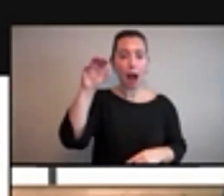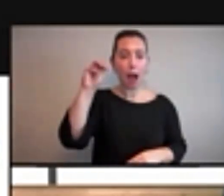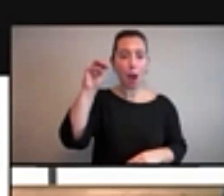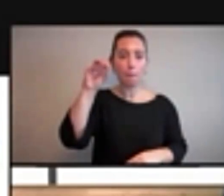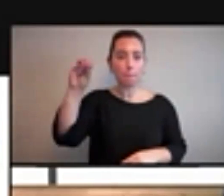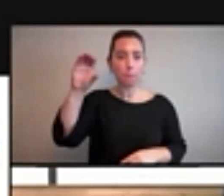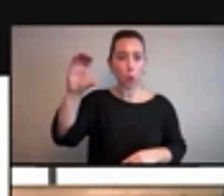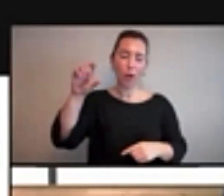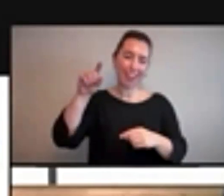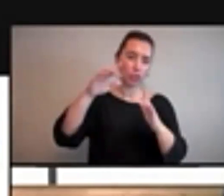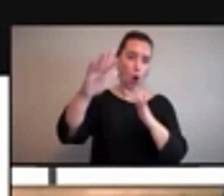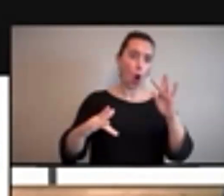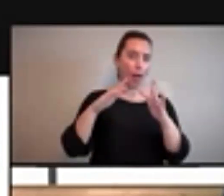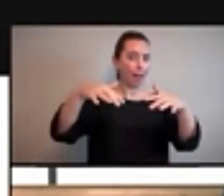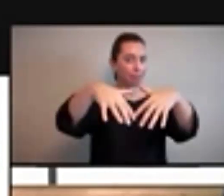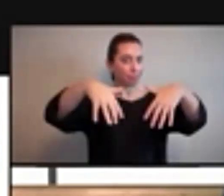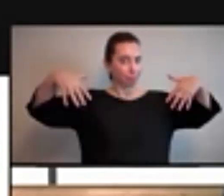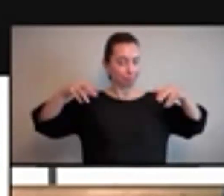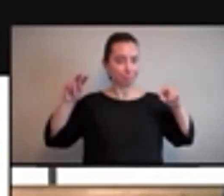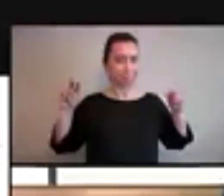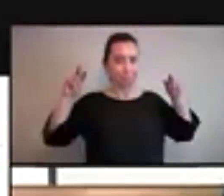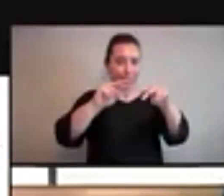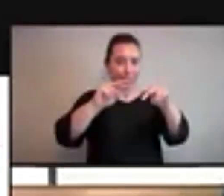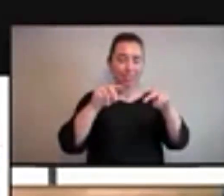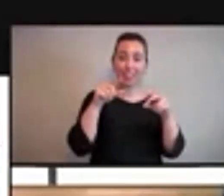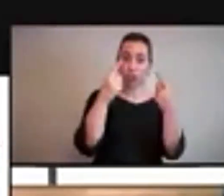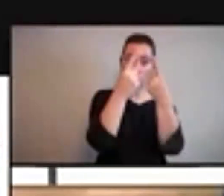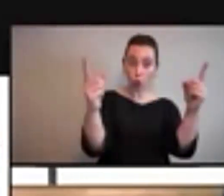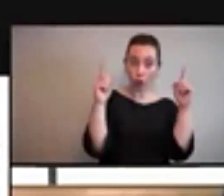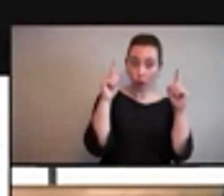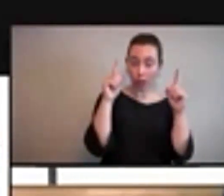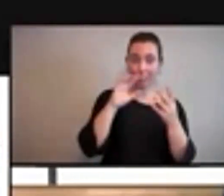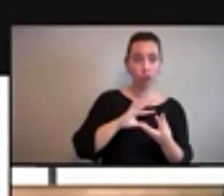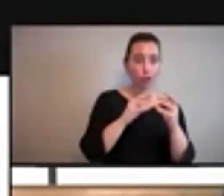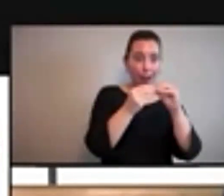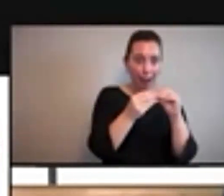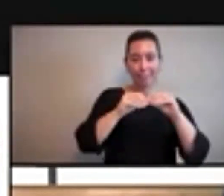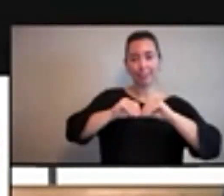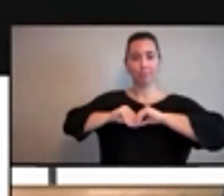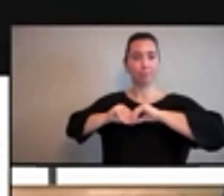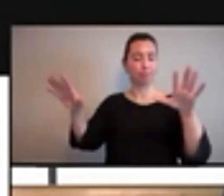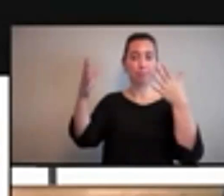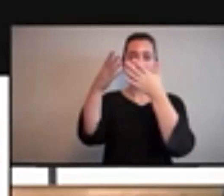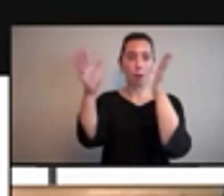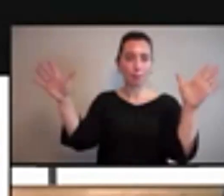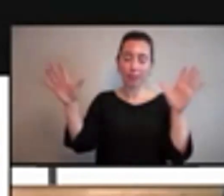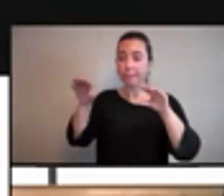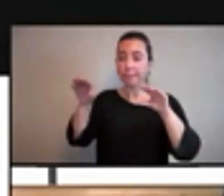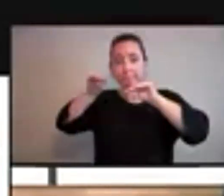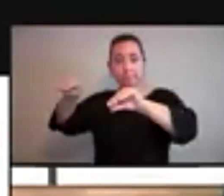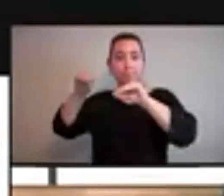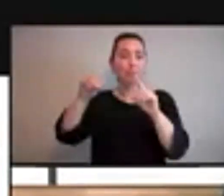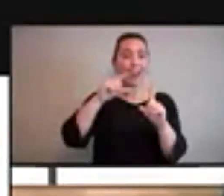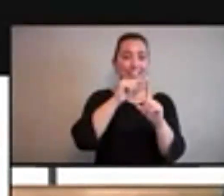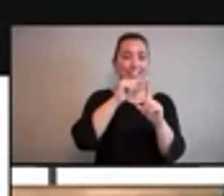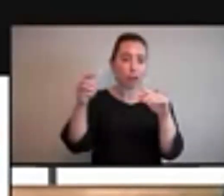created by the universities for the general public on the topic of digital accessibility. We created a